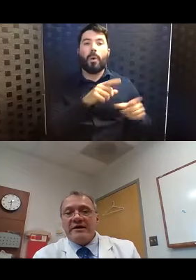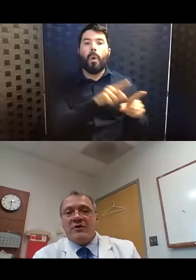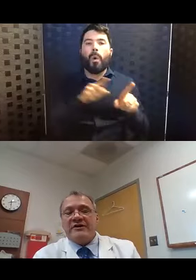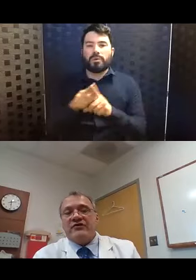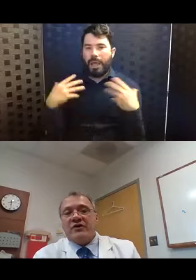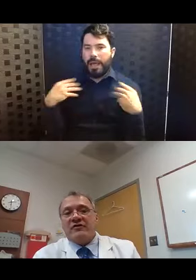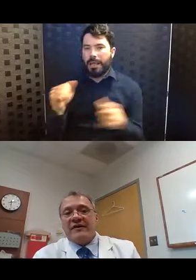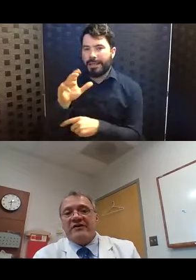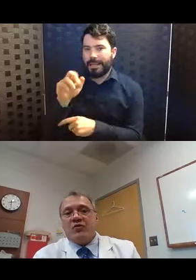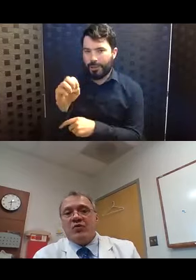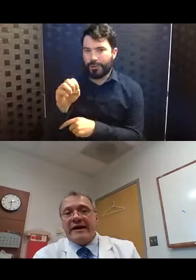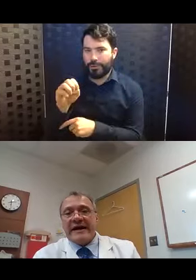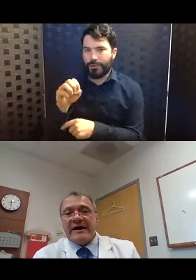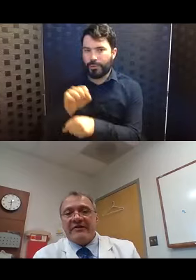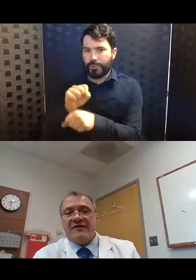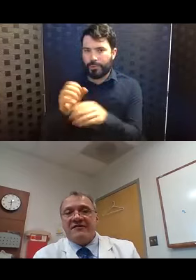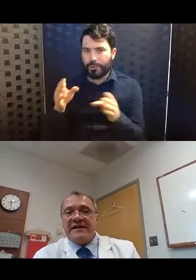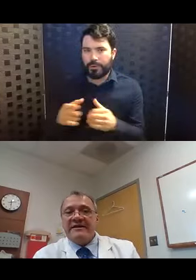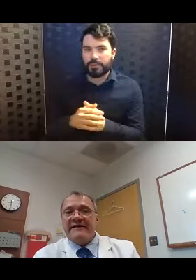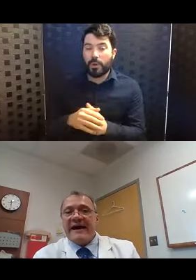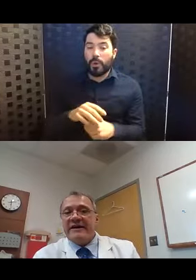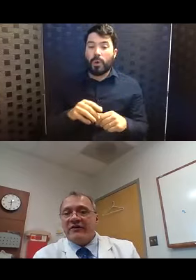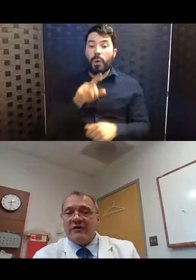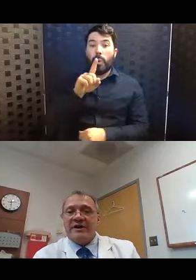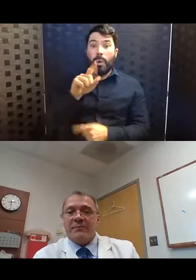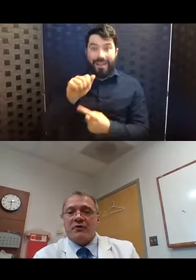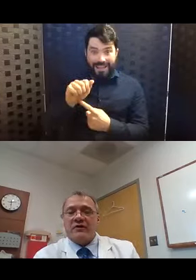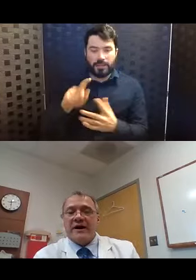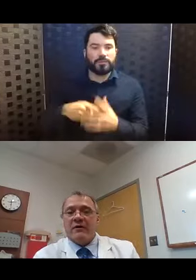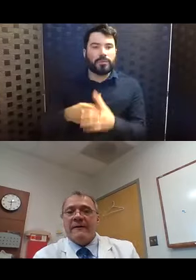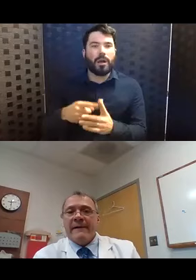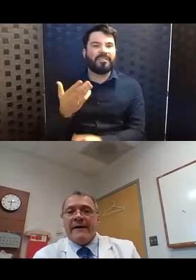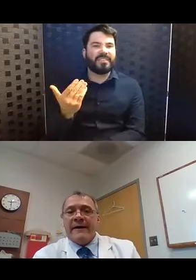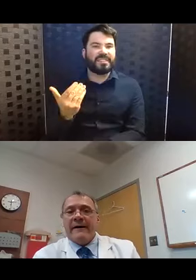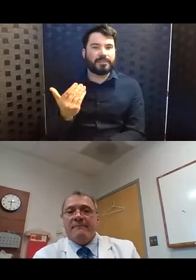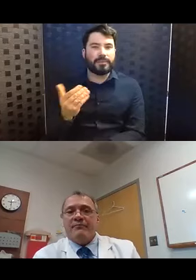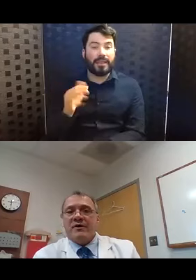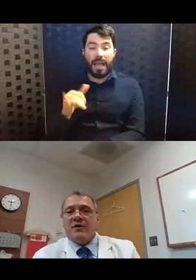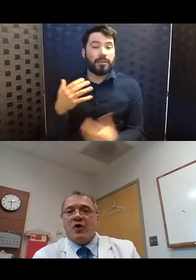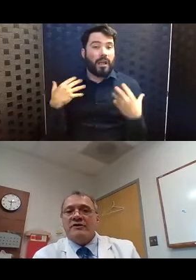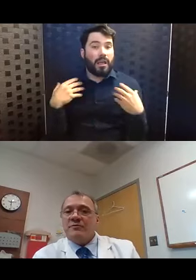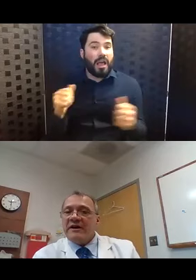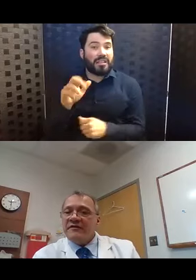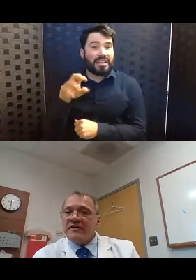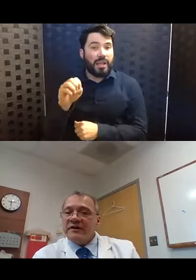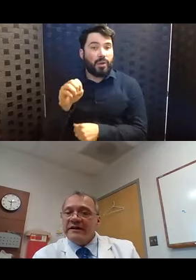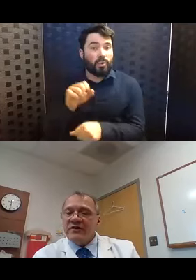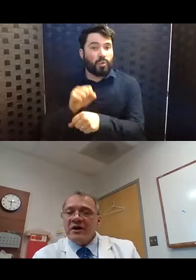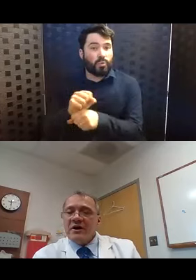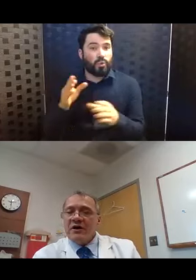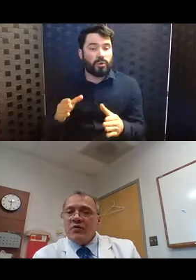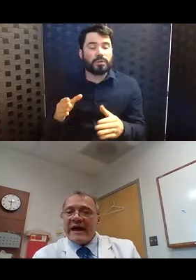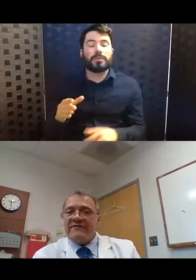are really going to start phase 1A on the 15th, and that is healthcare personnel. Long-term care